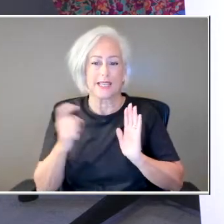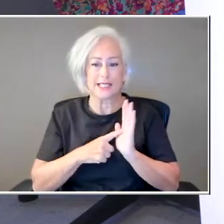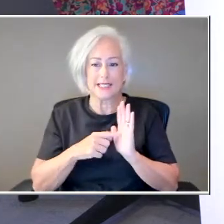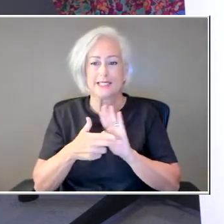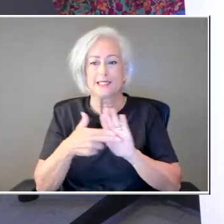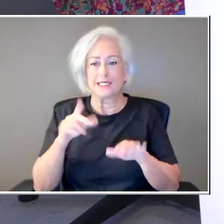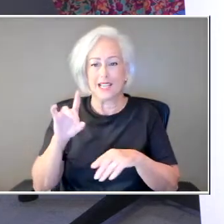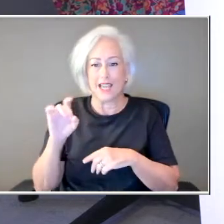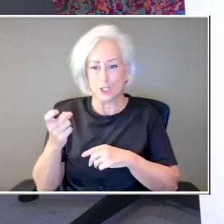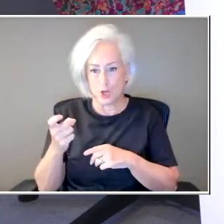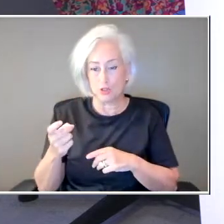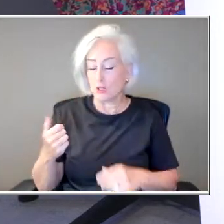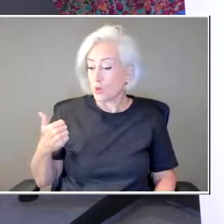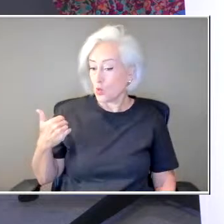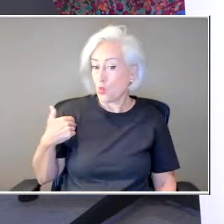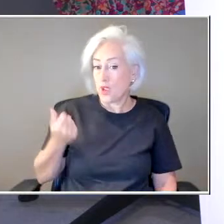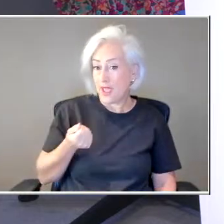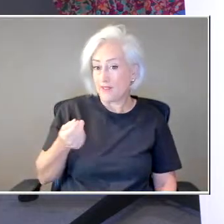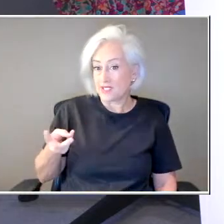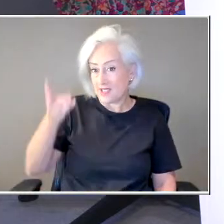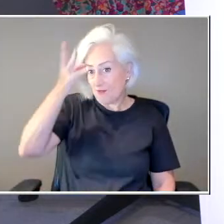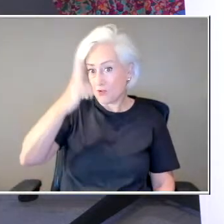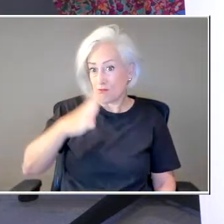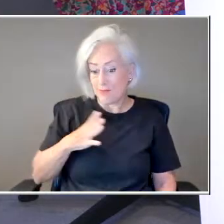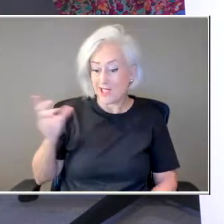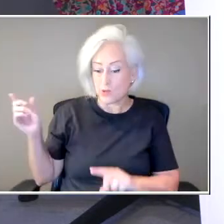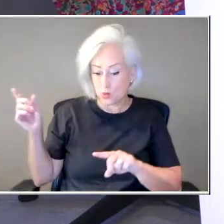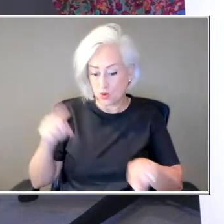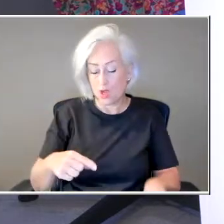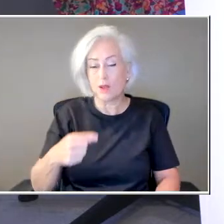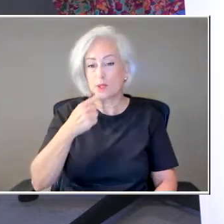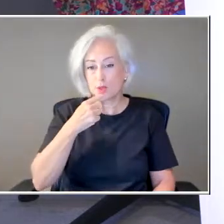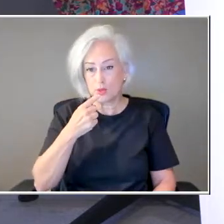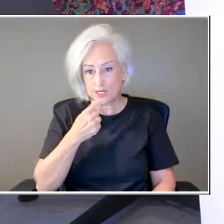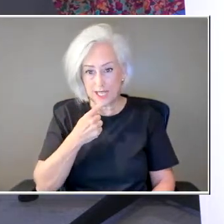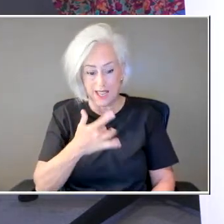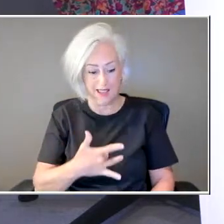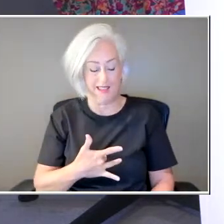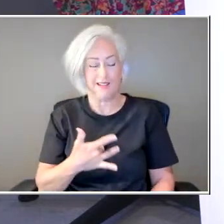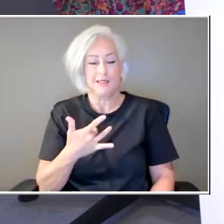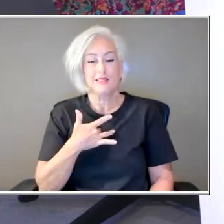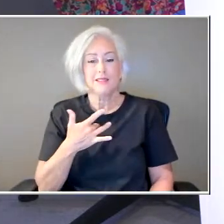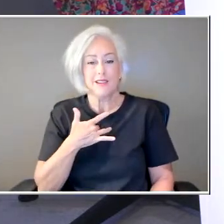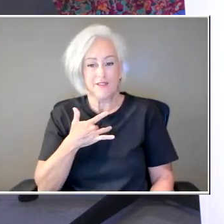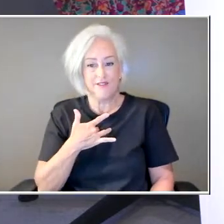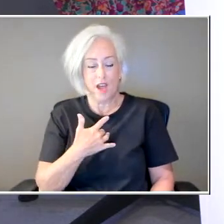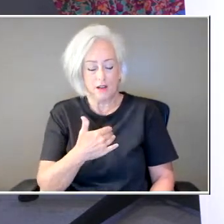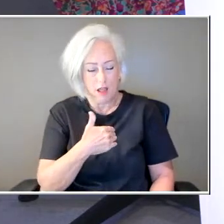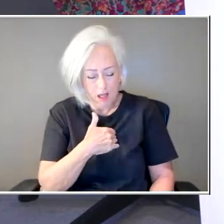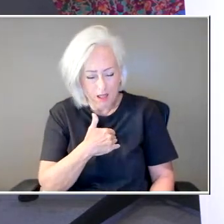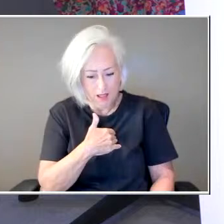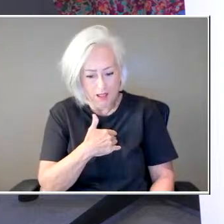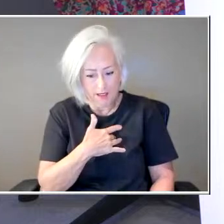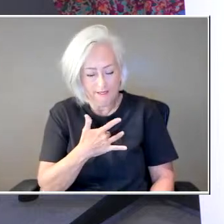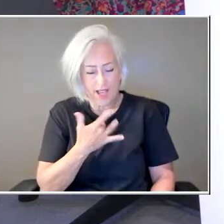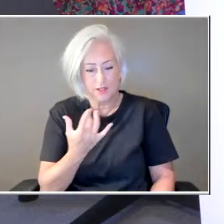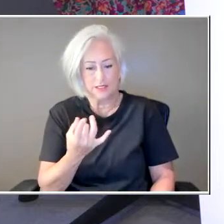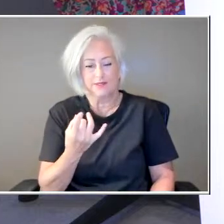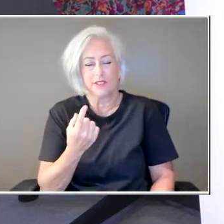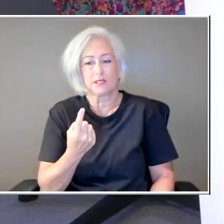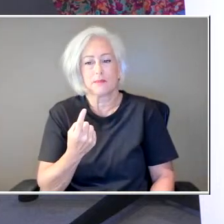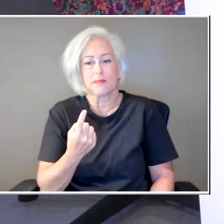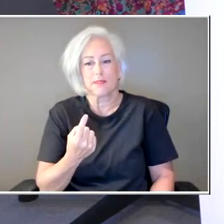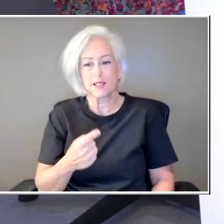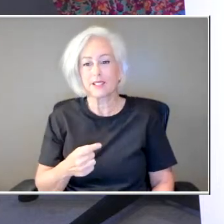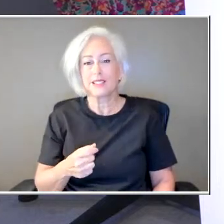here of men that have come forward and shared and said that they found one. And you said doing a self-exam. I don't know a lot of men who are doing